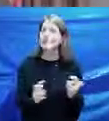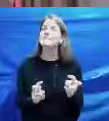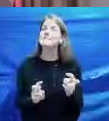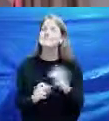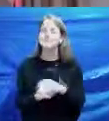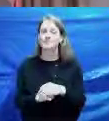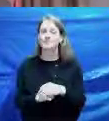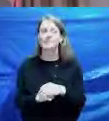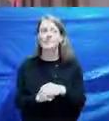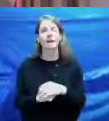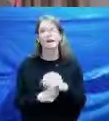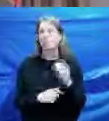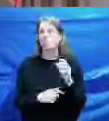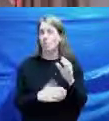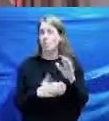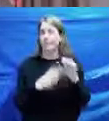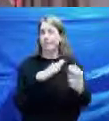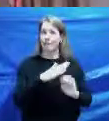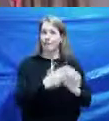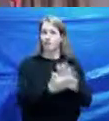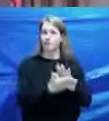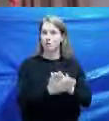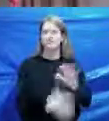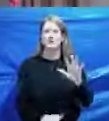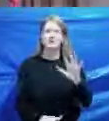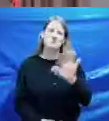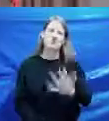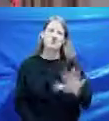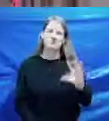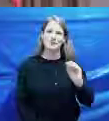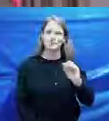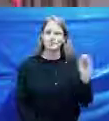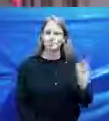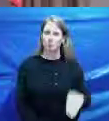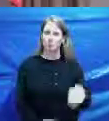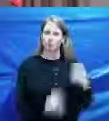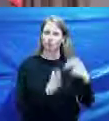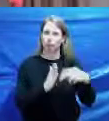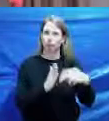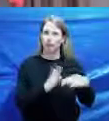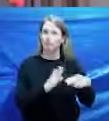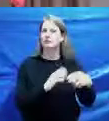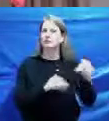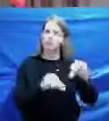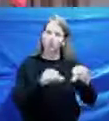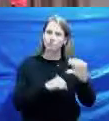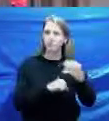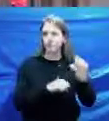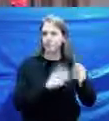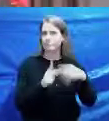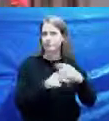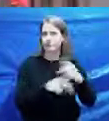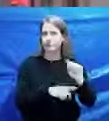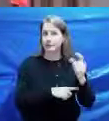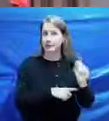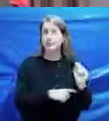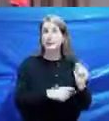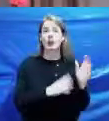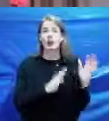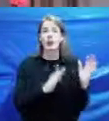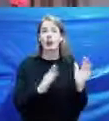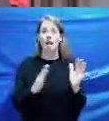it's about 50-50 what students are reading. And by the time we get to middle school and high school, very important, it's about